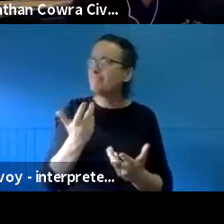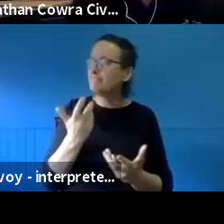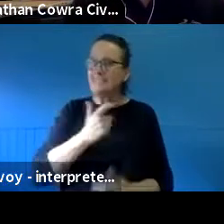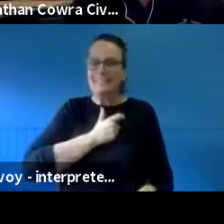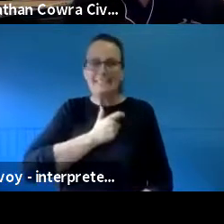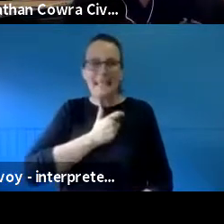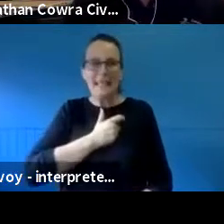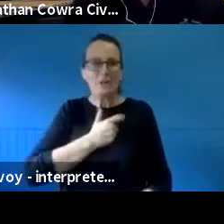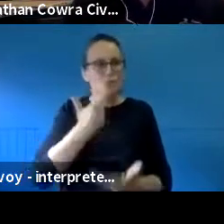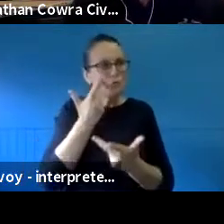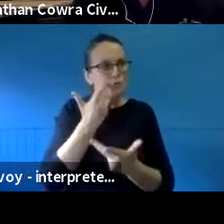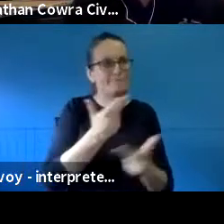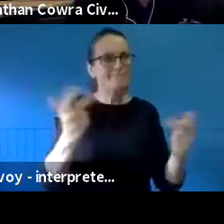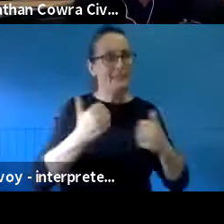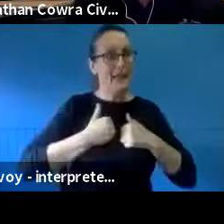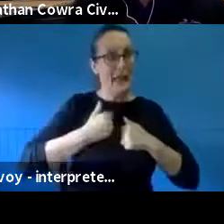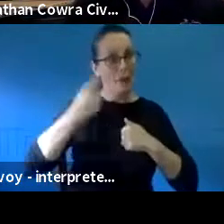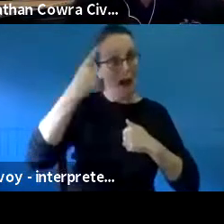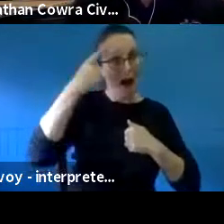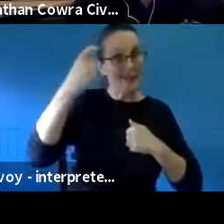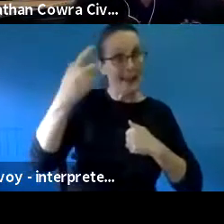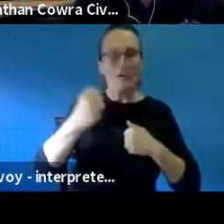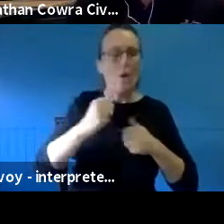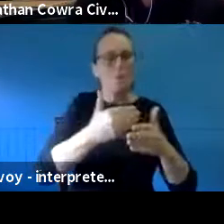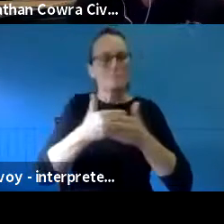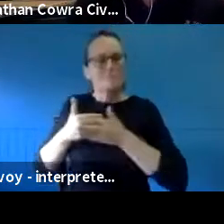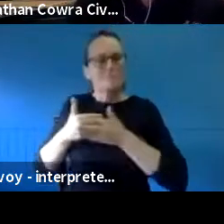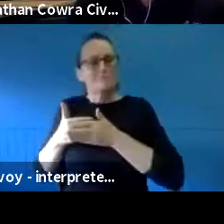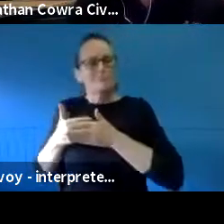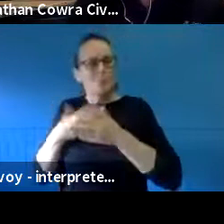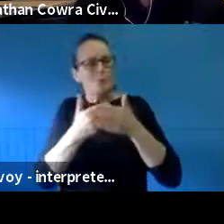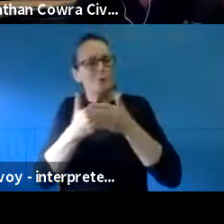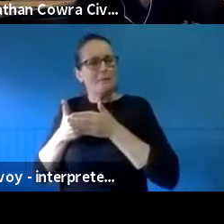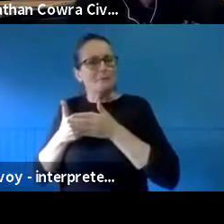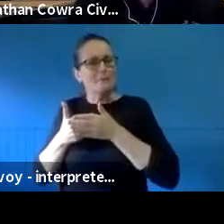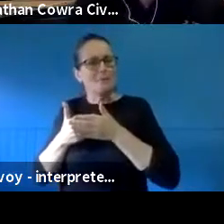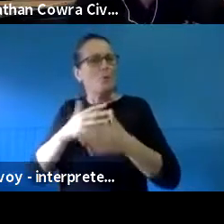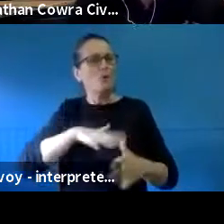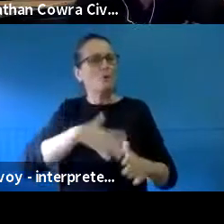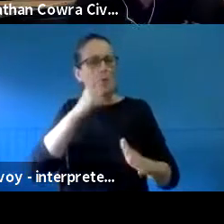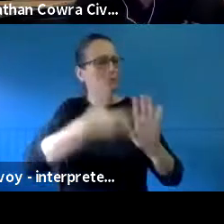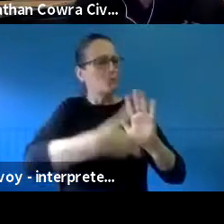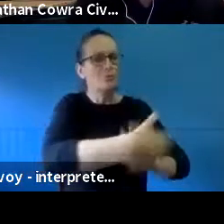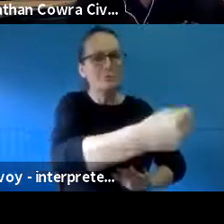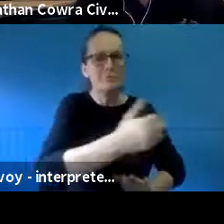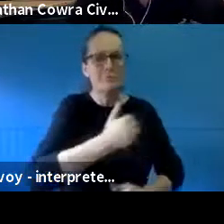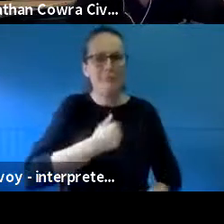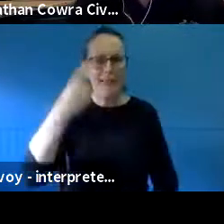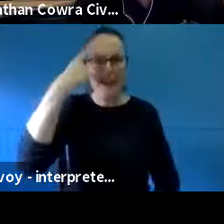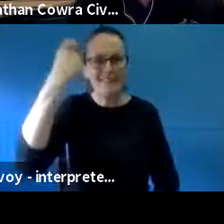open up about ideas that we're having, because we're slightly worried that someone might run away with that